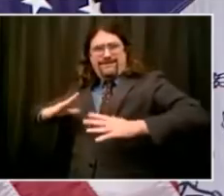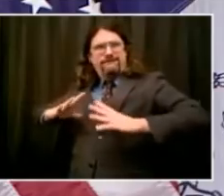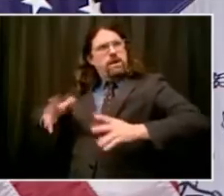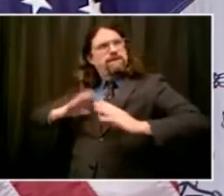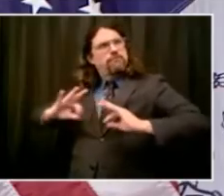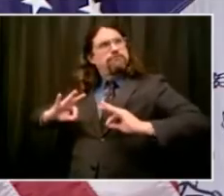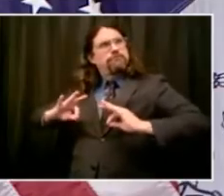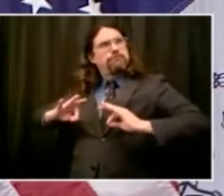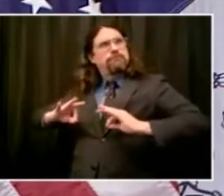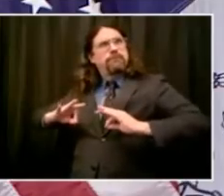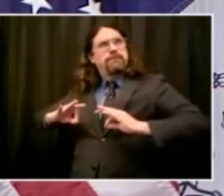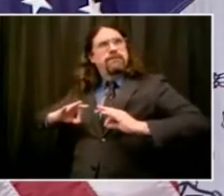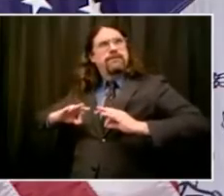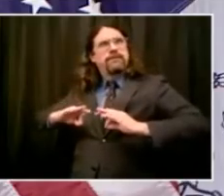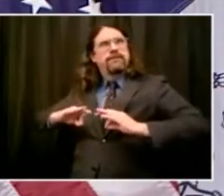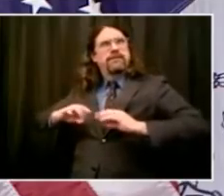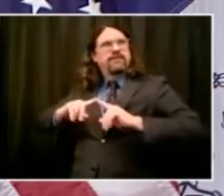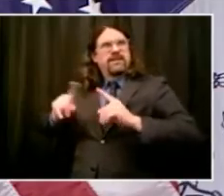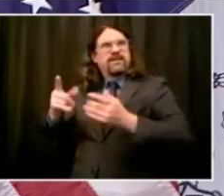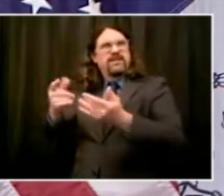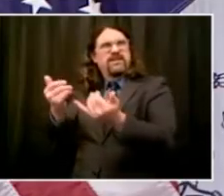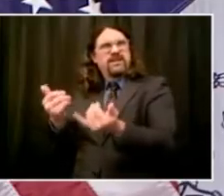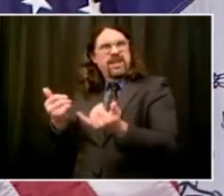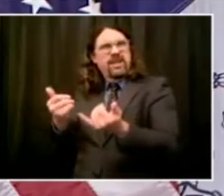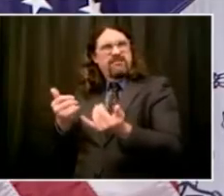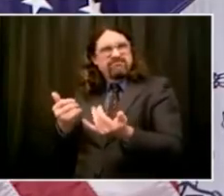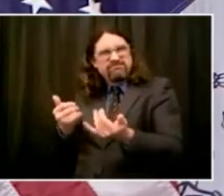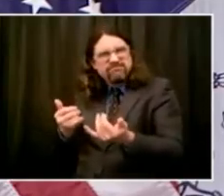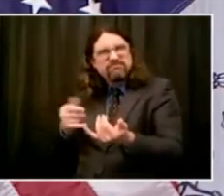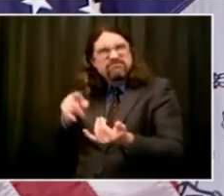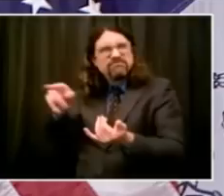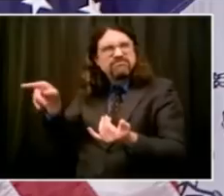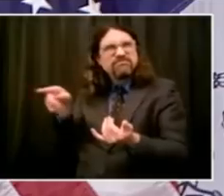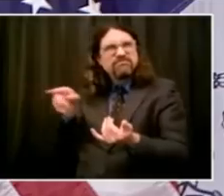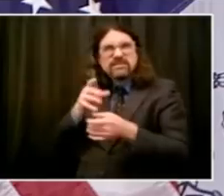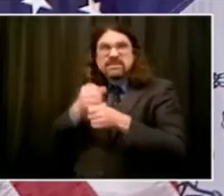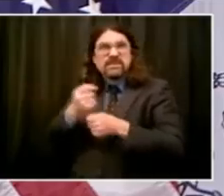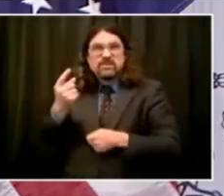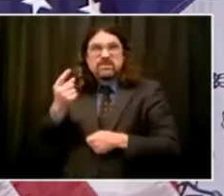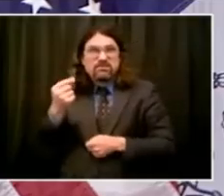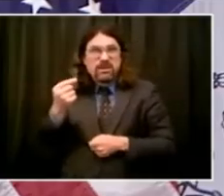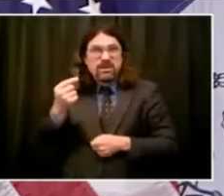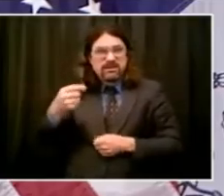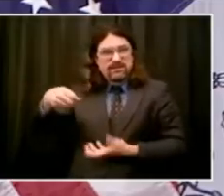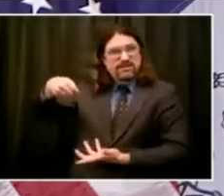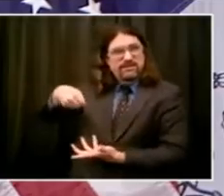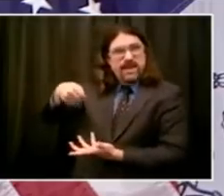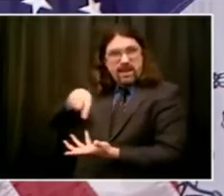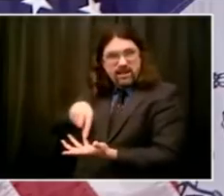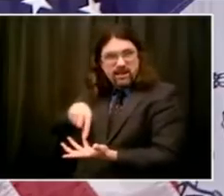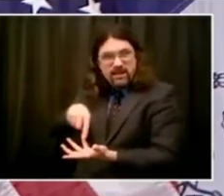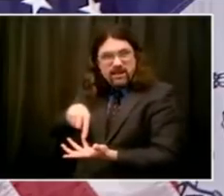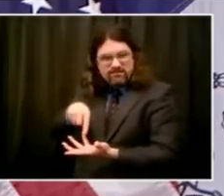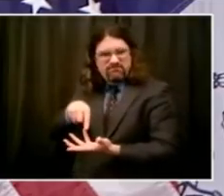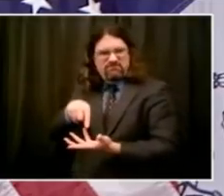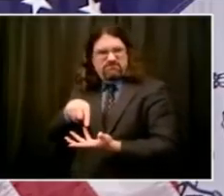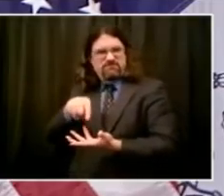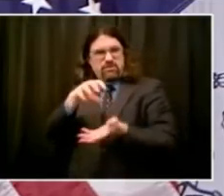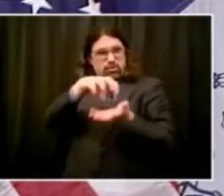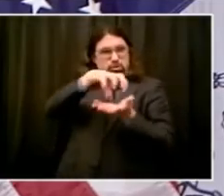gets non-kosher meals received the same chicken meal in 9 packages, all in one delivery. So while they're